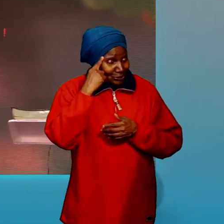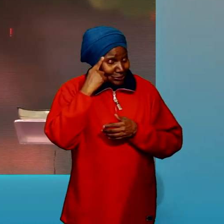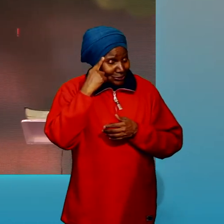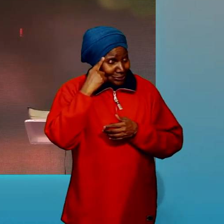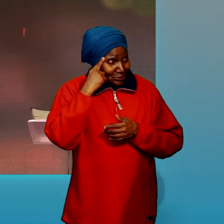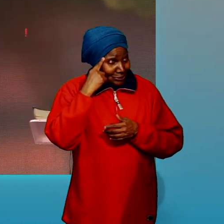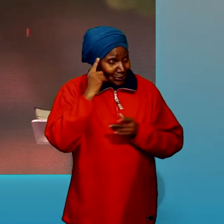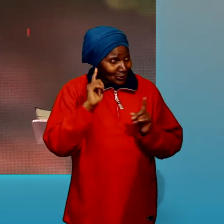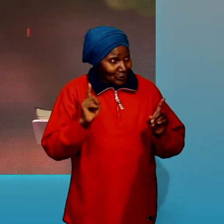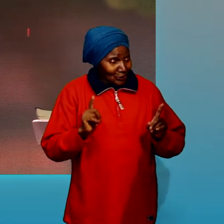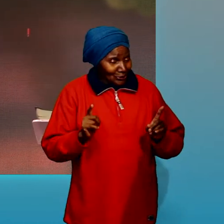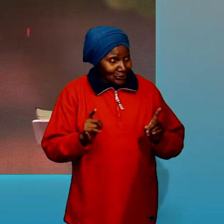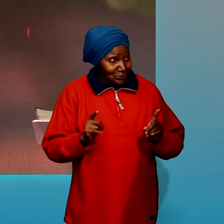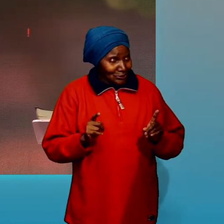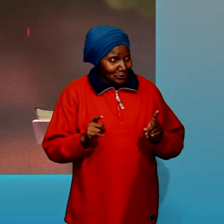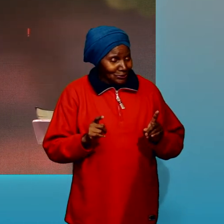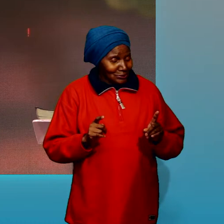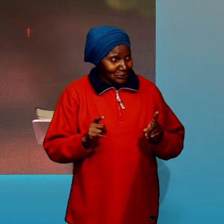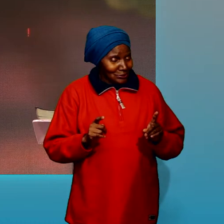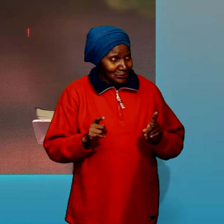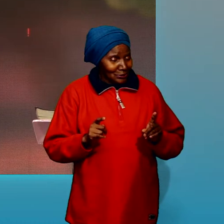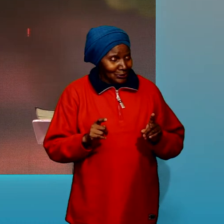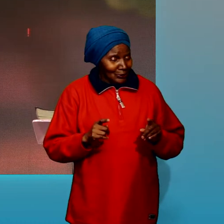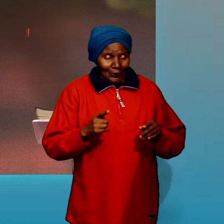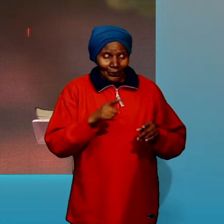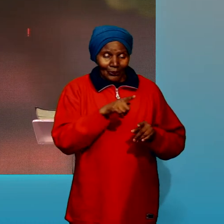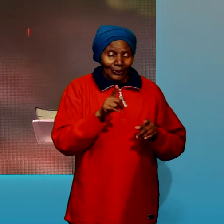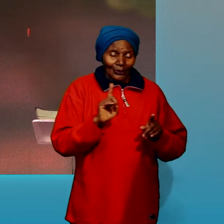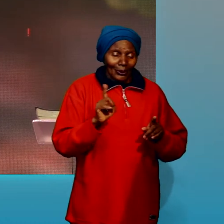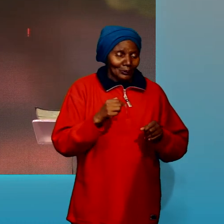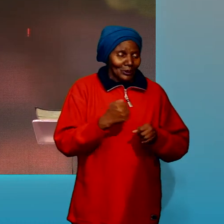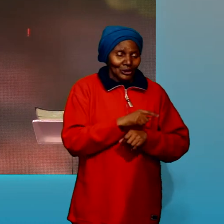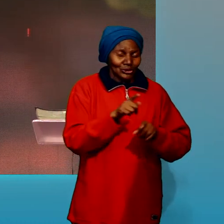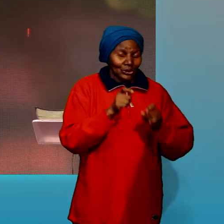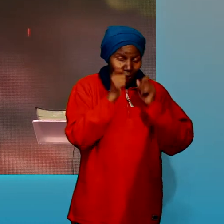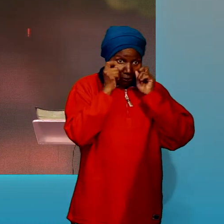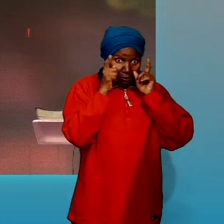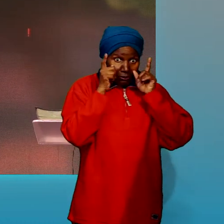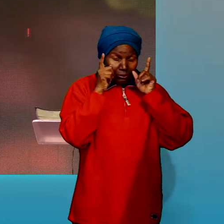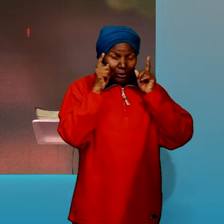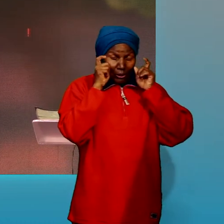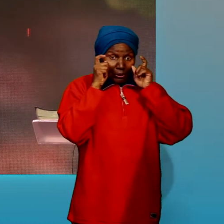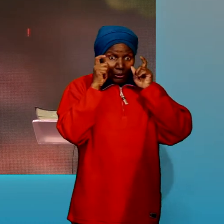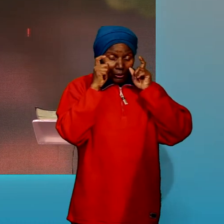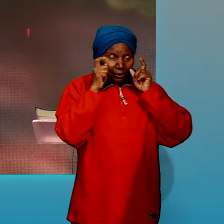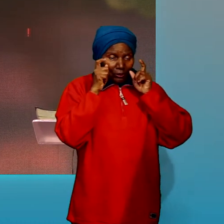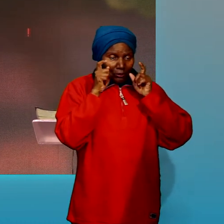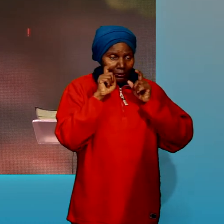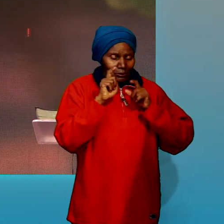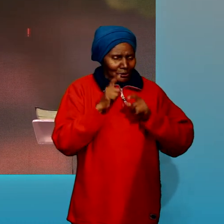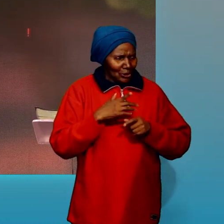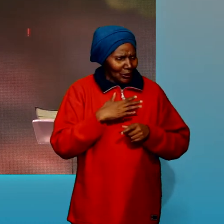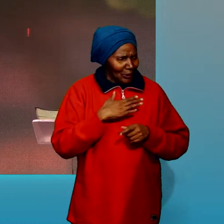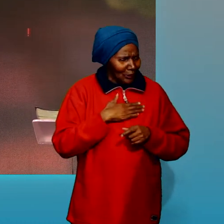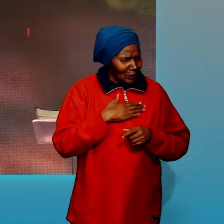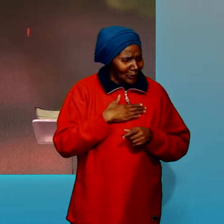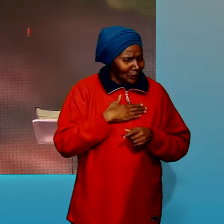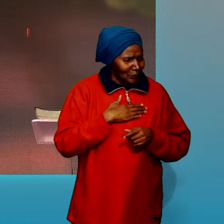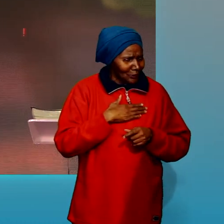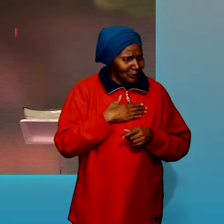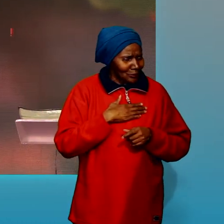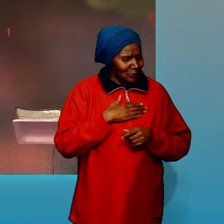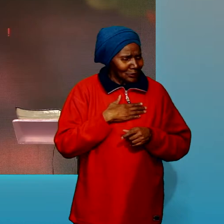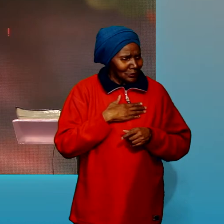week? What keeps you awake at night as your heart aches for people in your life that you